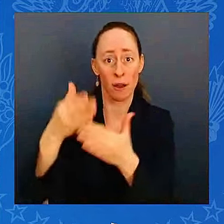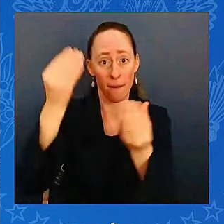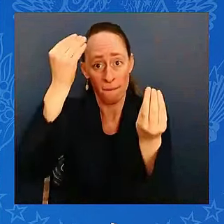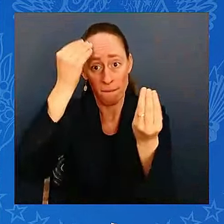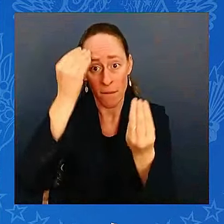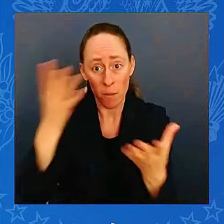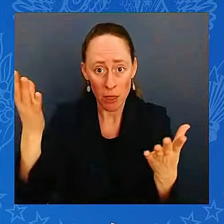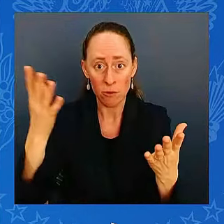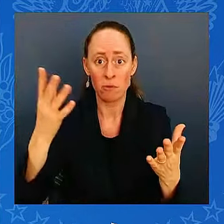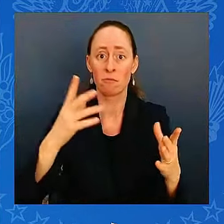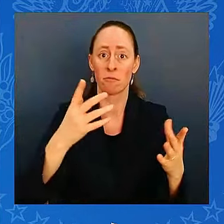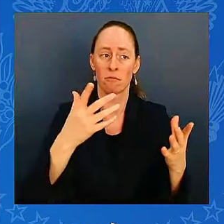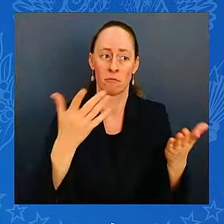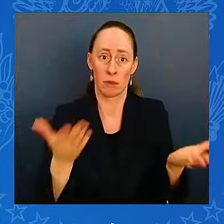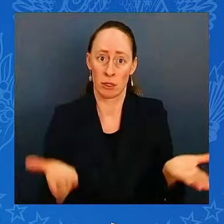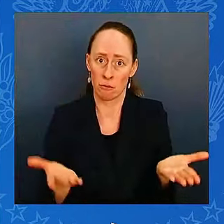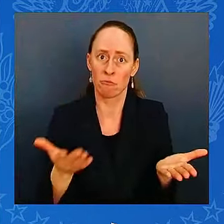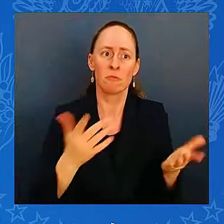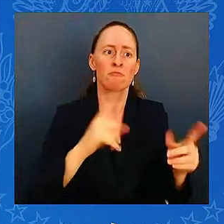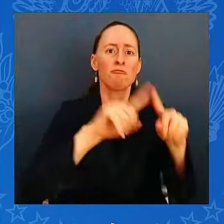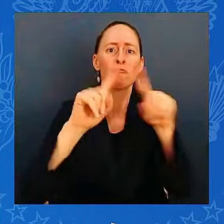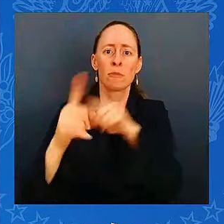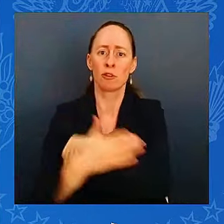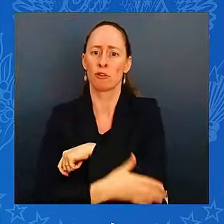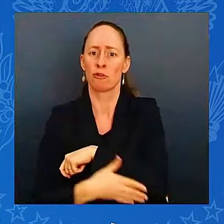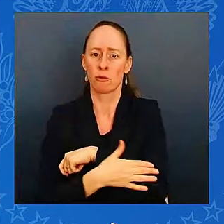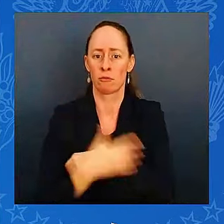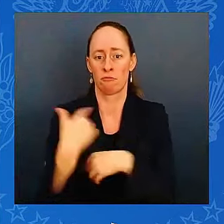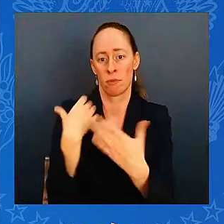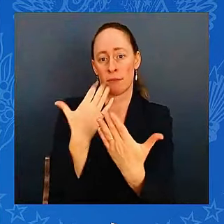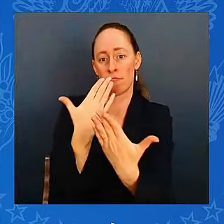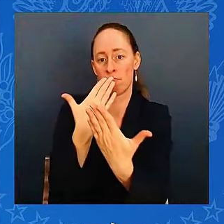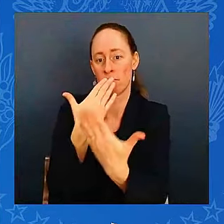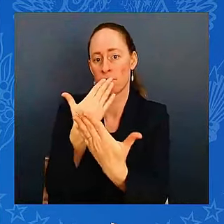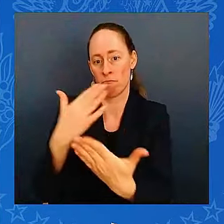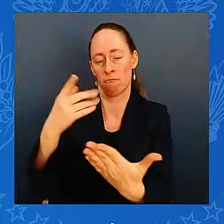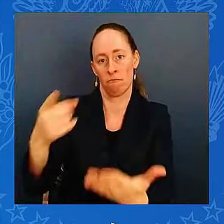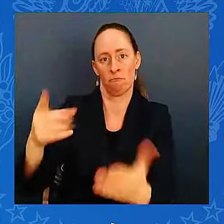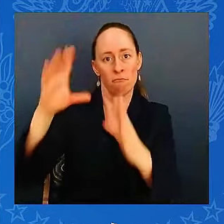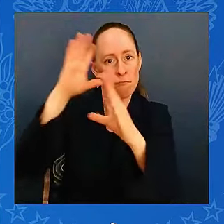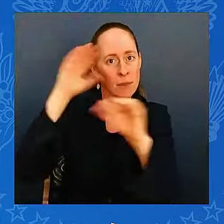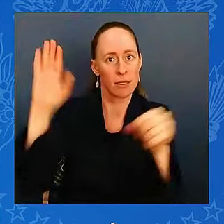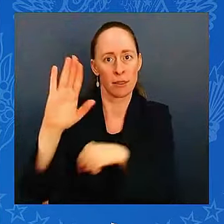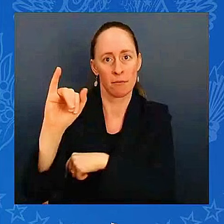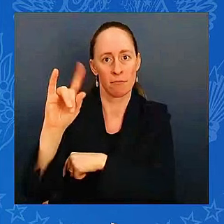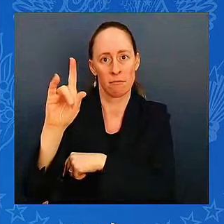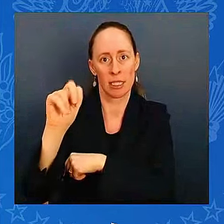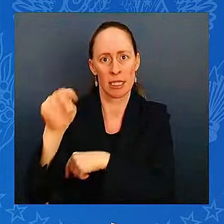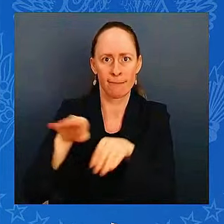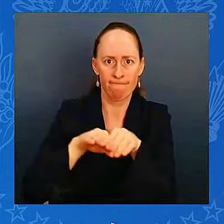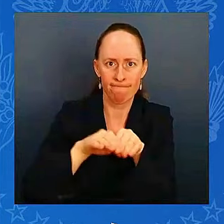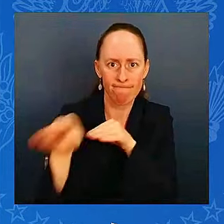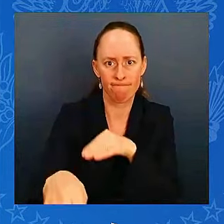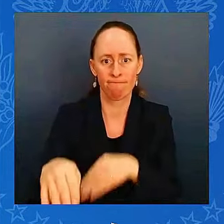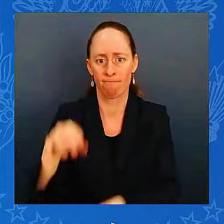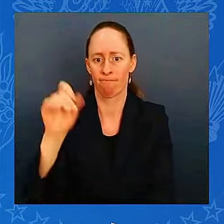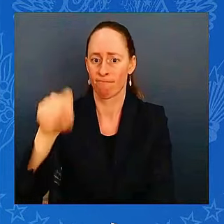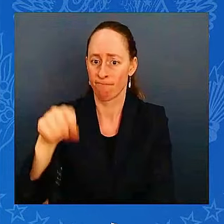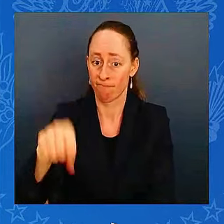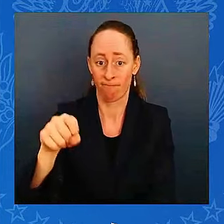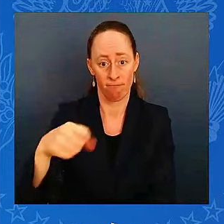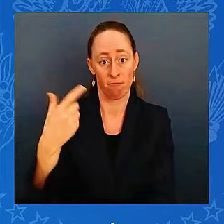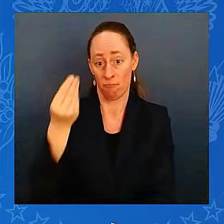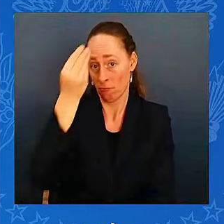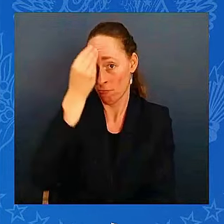and announce Italy's willingness to share its expertise to work together on a joint action plan on early